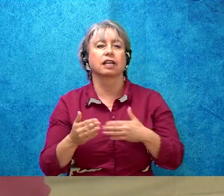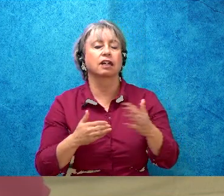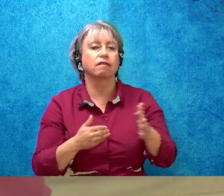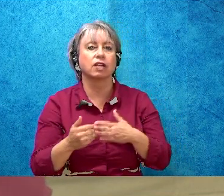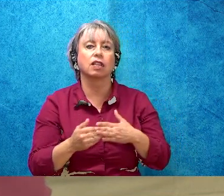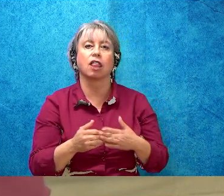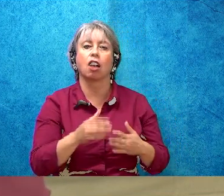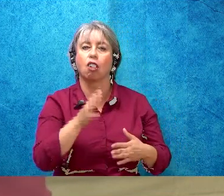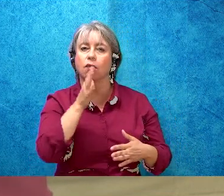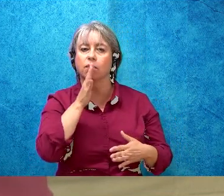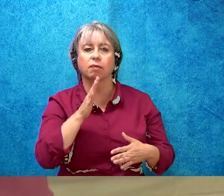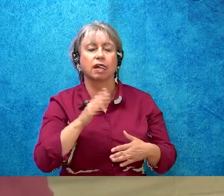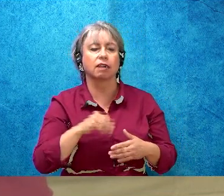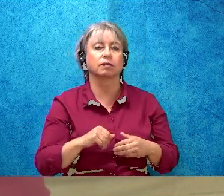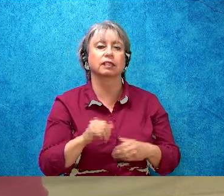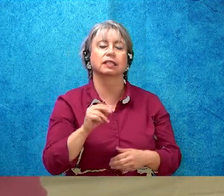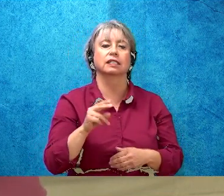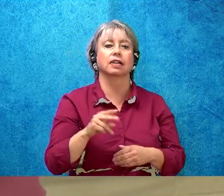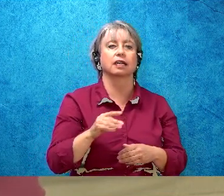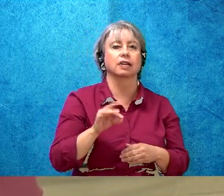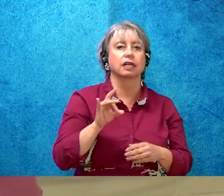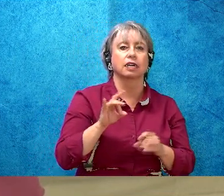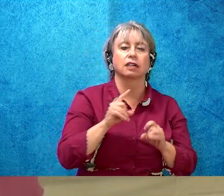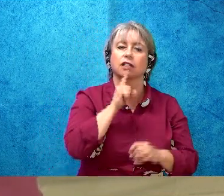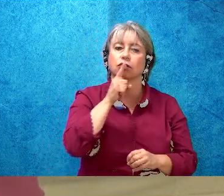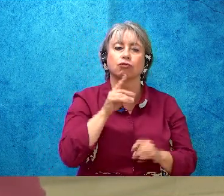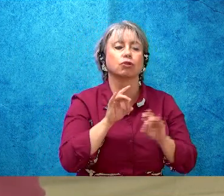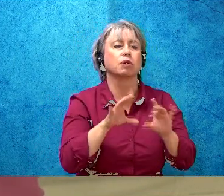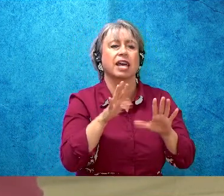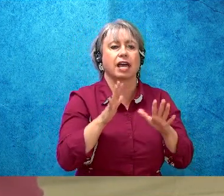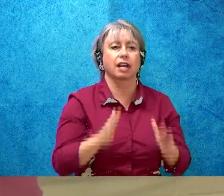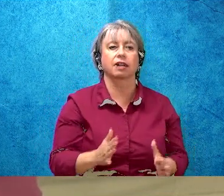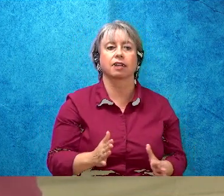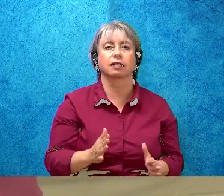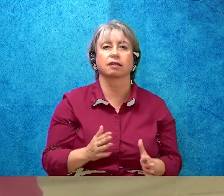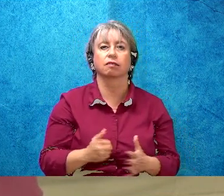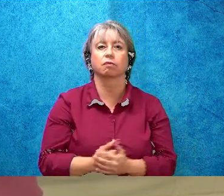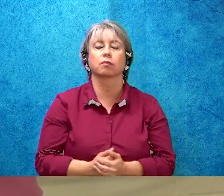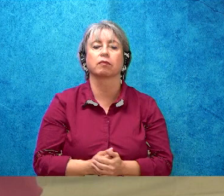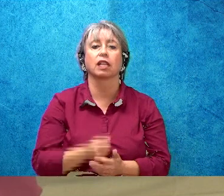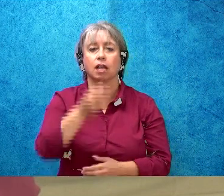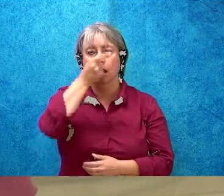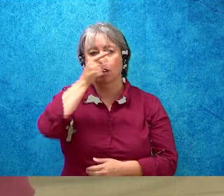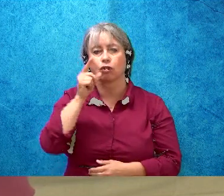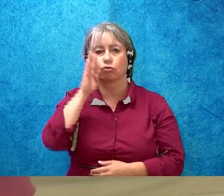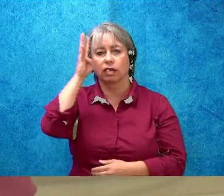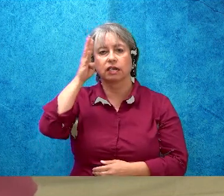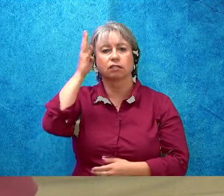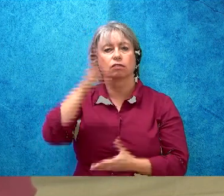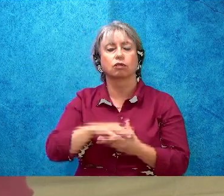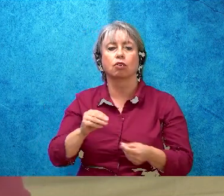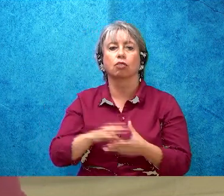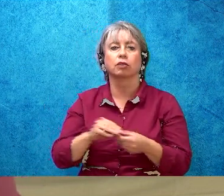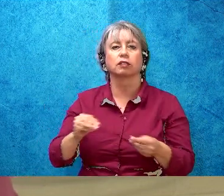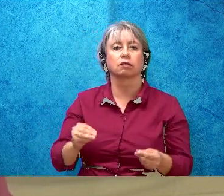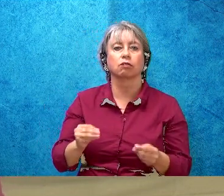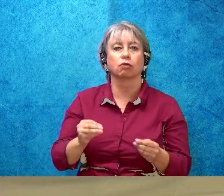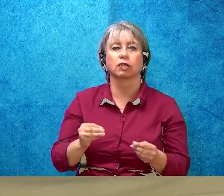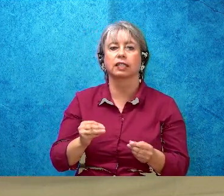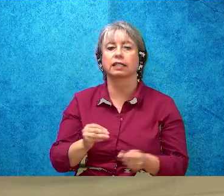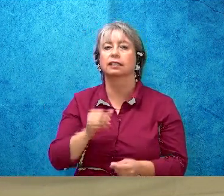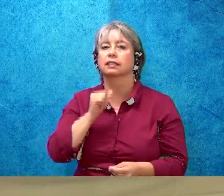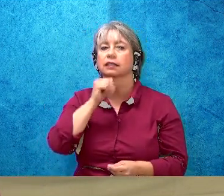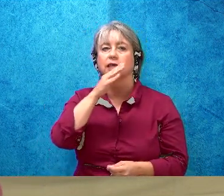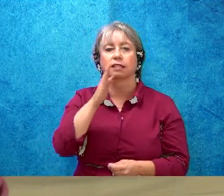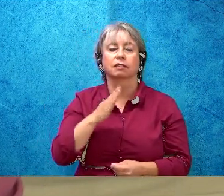the end, and they have their happily ever after. Greek myths don't really say happily ever after, but their love lived on forever, so it's the same